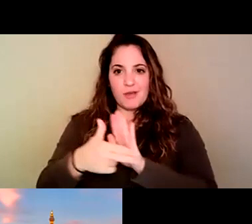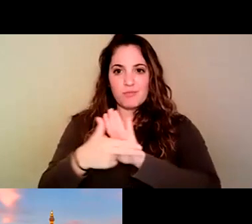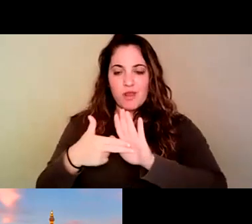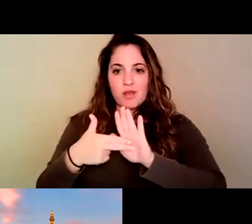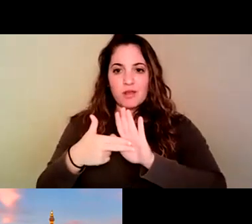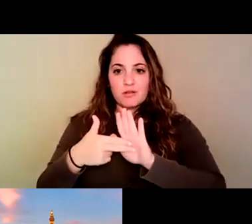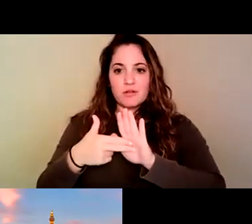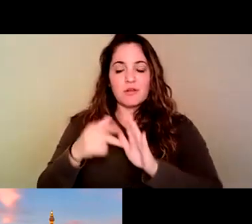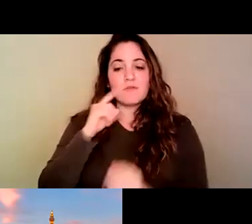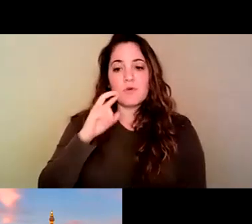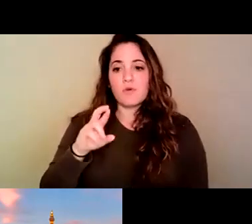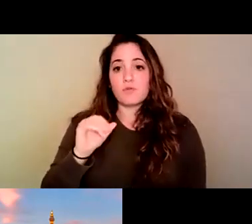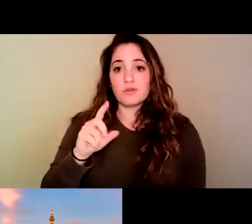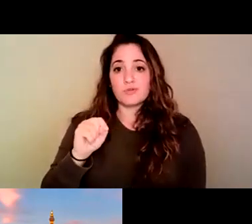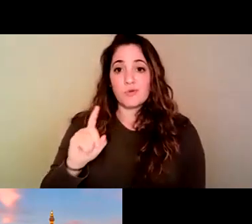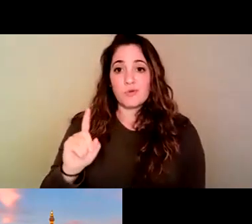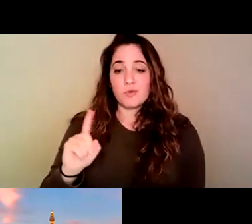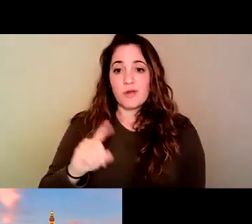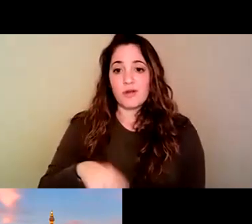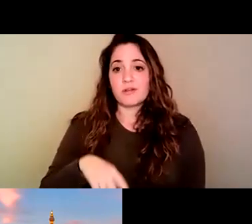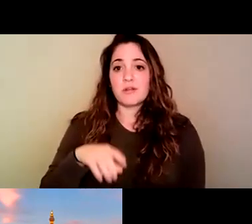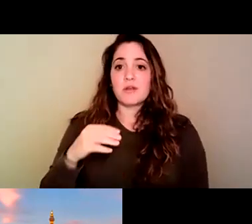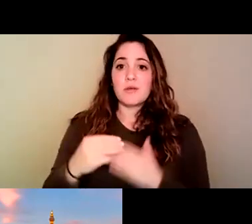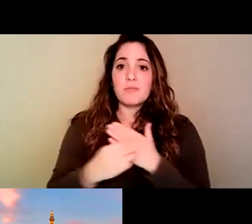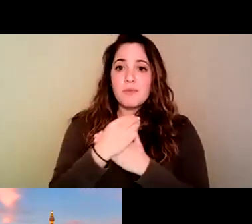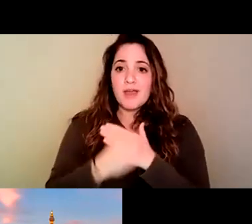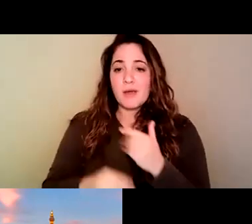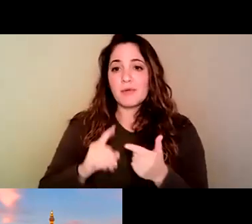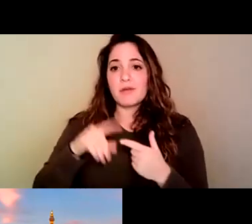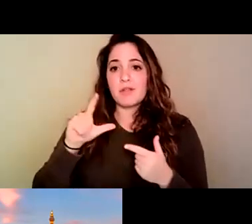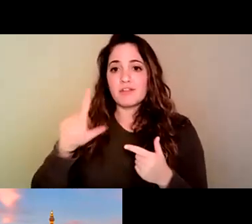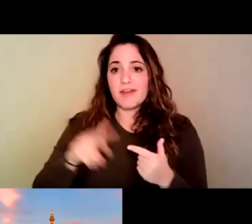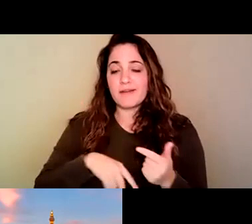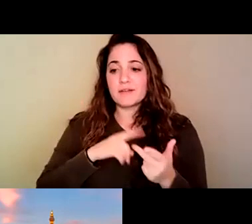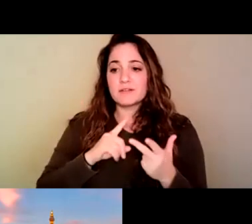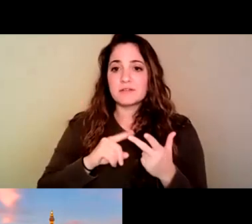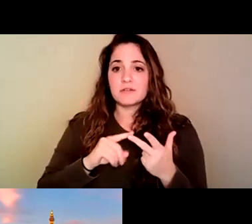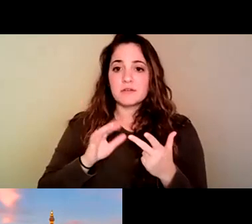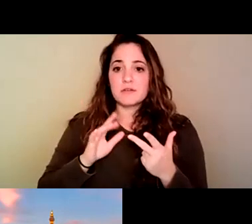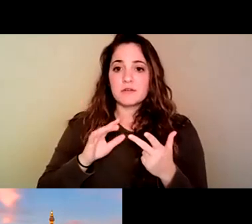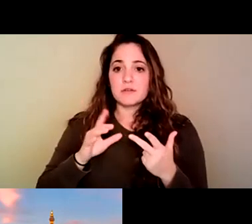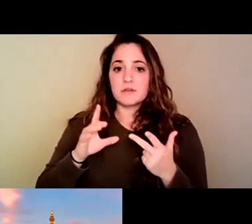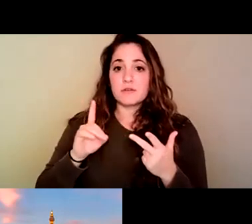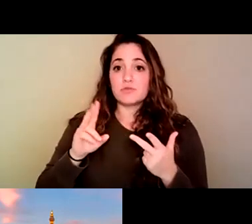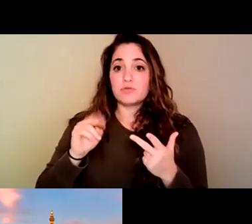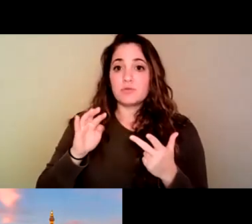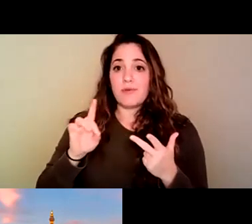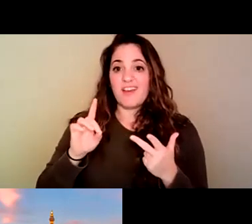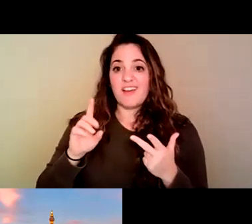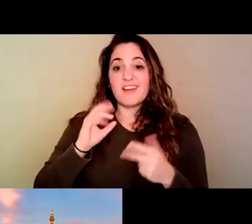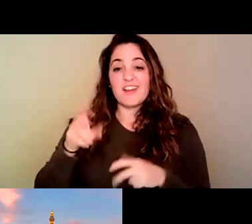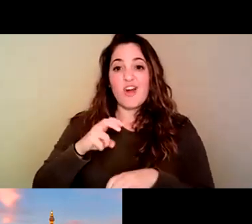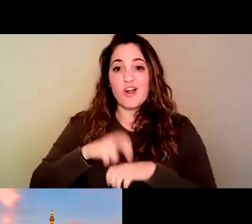for resorts in Doral, Miami, Las Vegas, Doonbeg, Ireland,